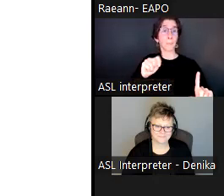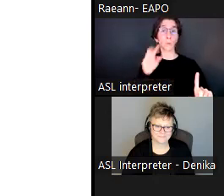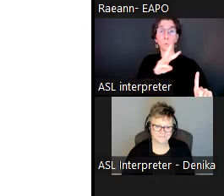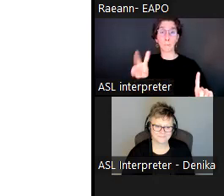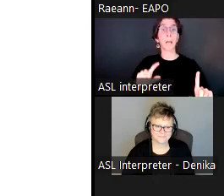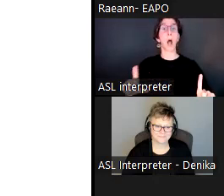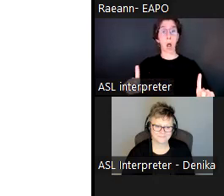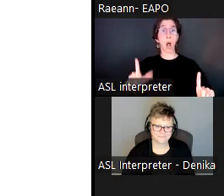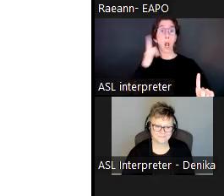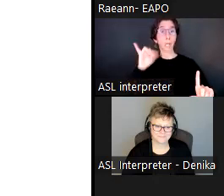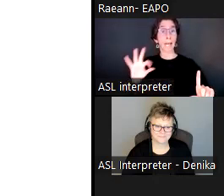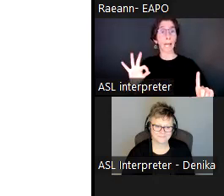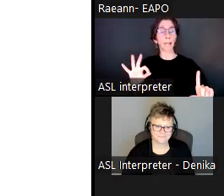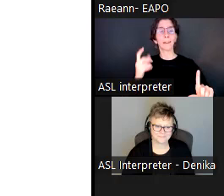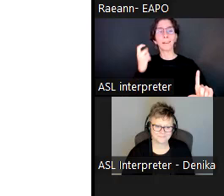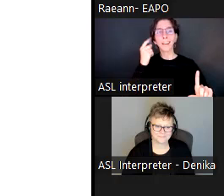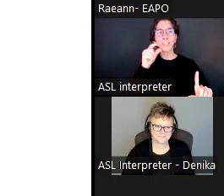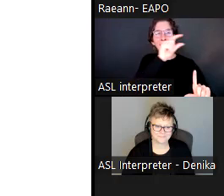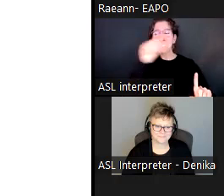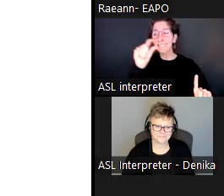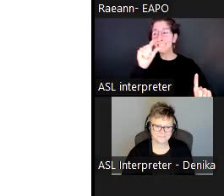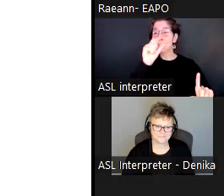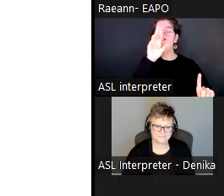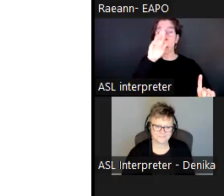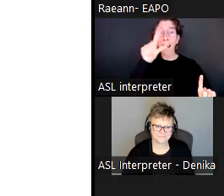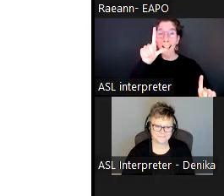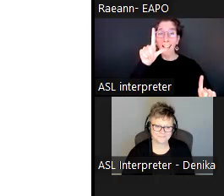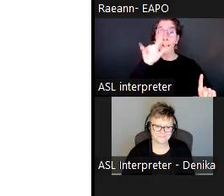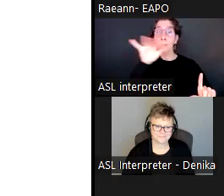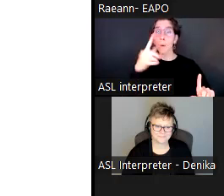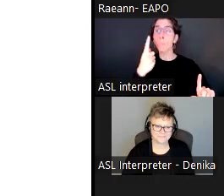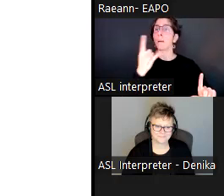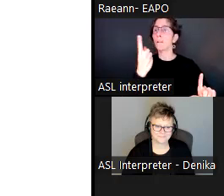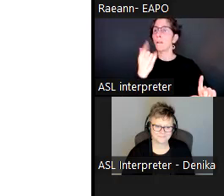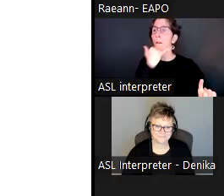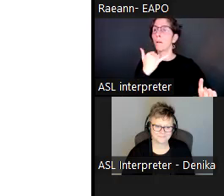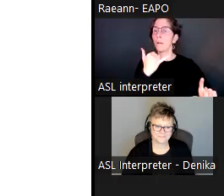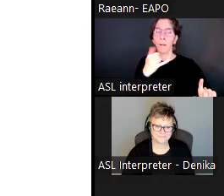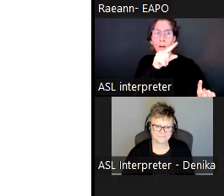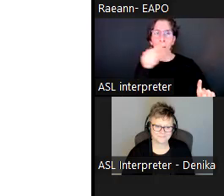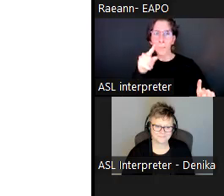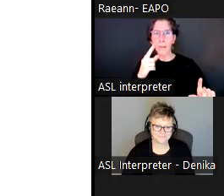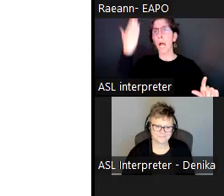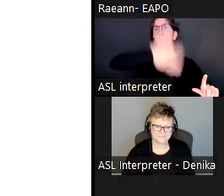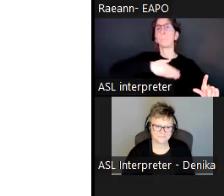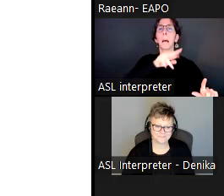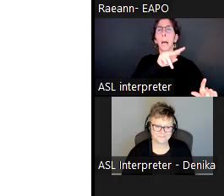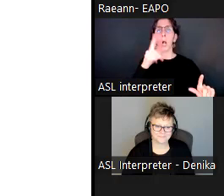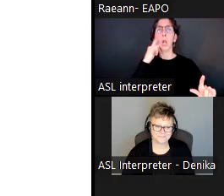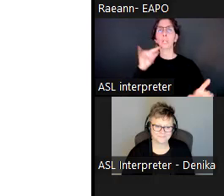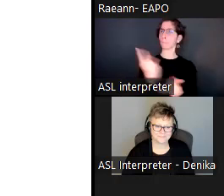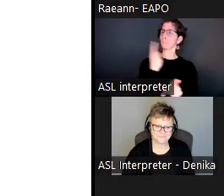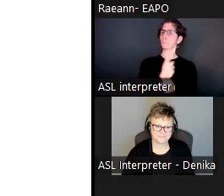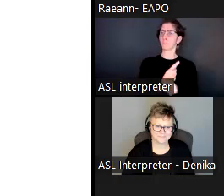a spelling error in Canada Post. Or it could be Nike or even